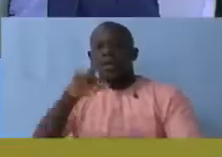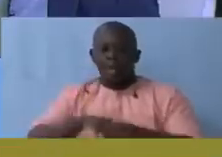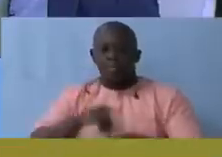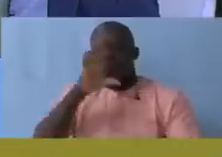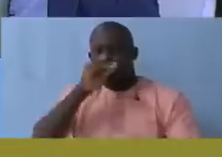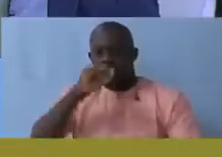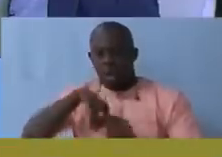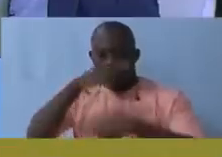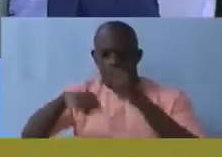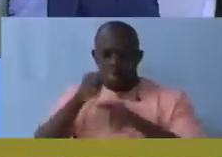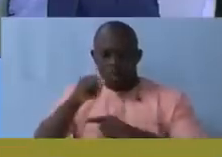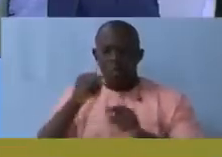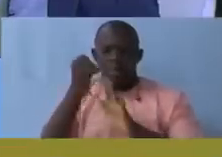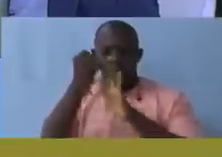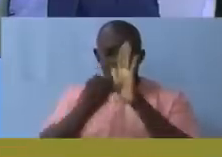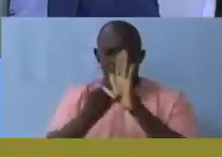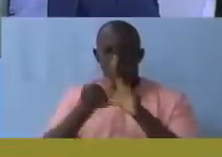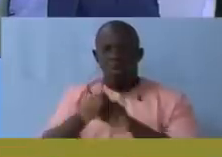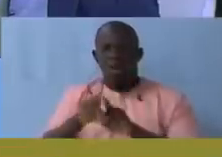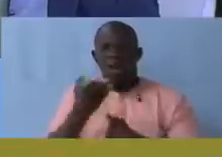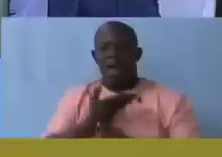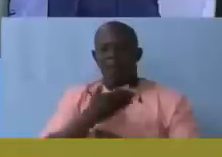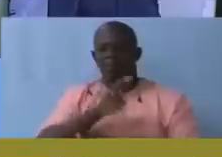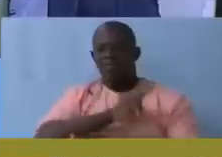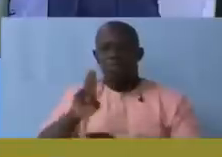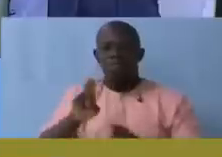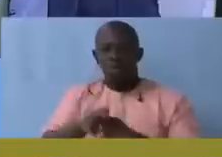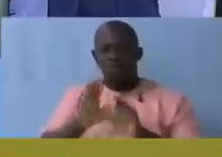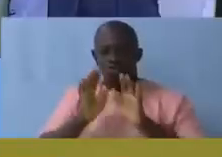You will limit or measurement